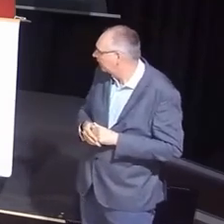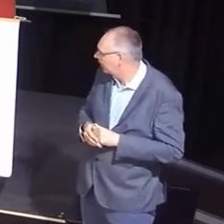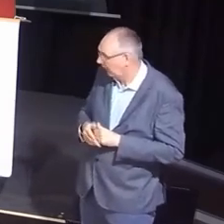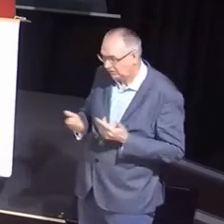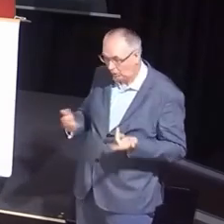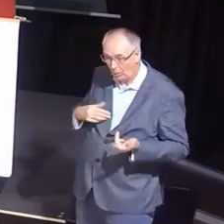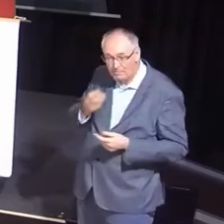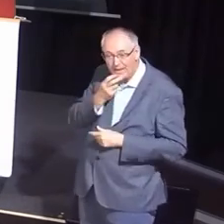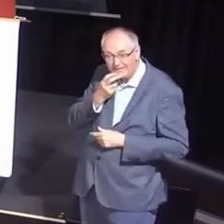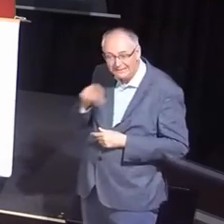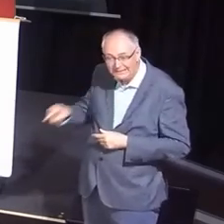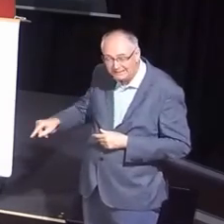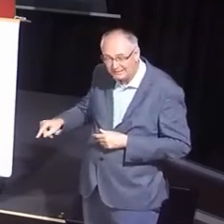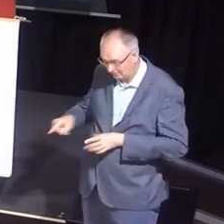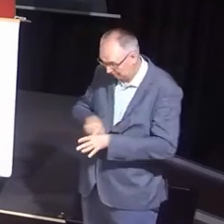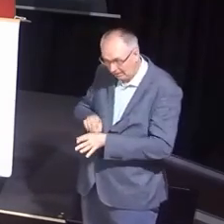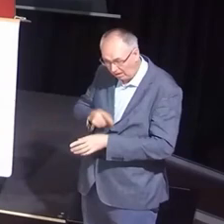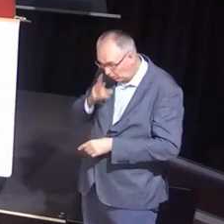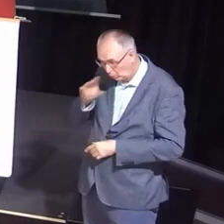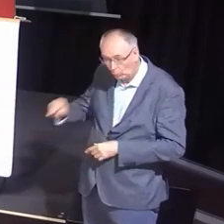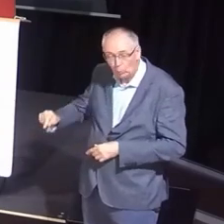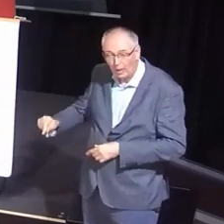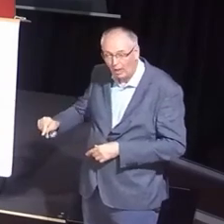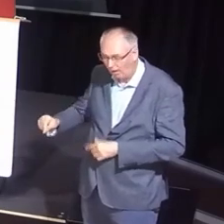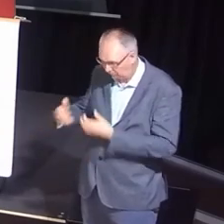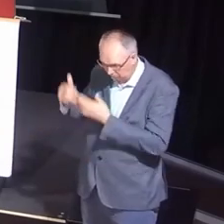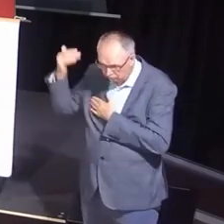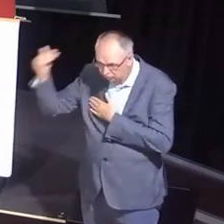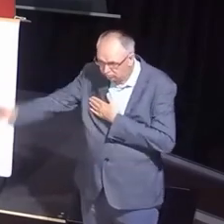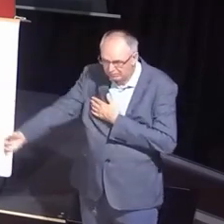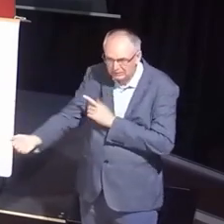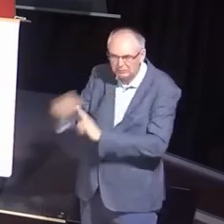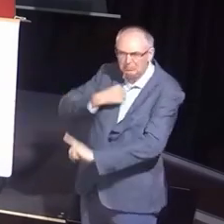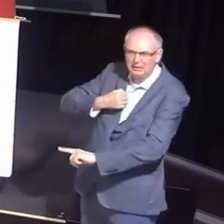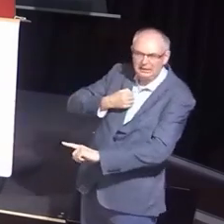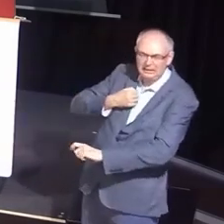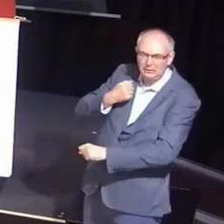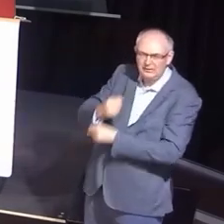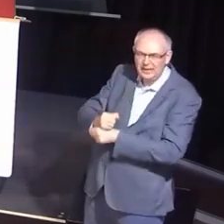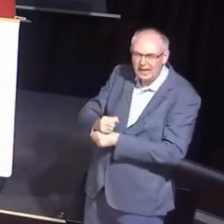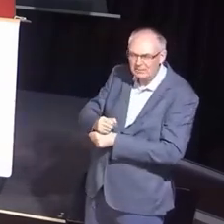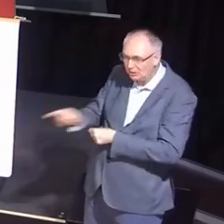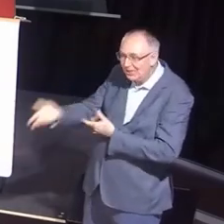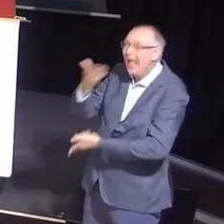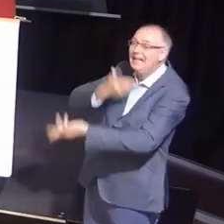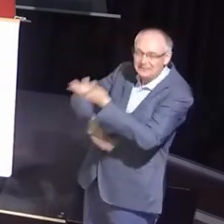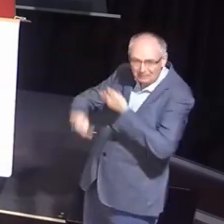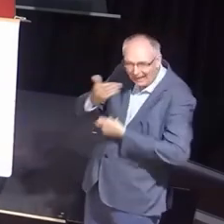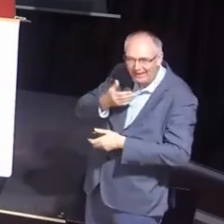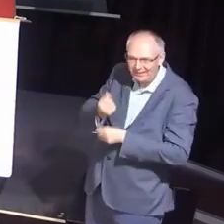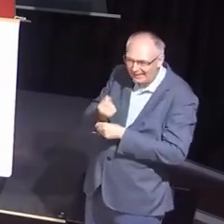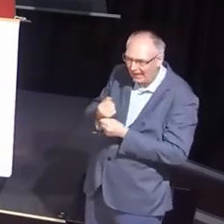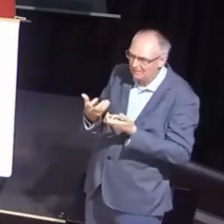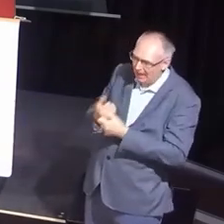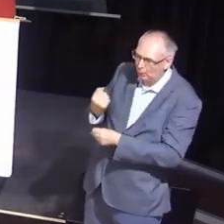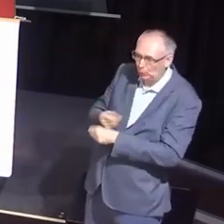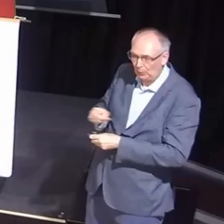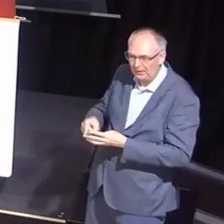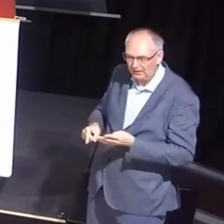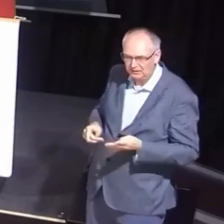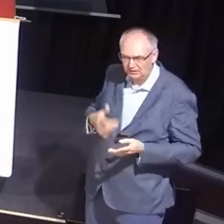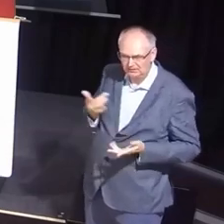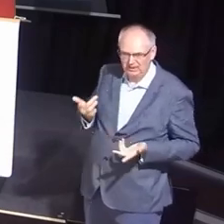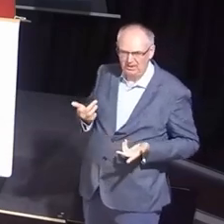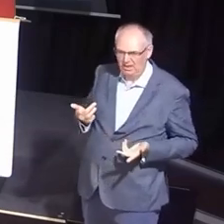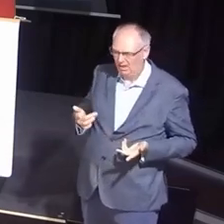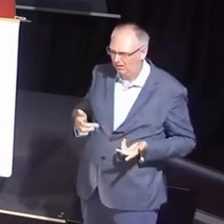my niece started being able to outperform me in certain games and was having to explain to Jamie how to do things, that was very infantilizing.